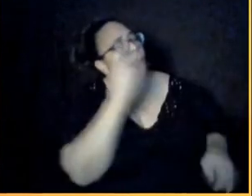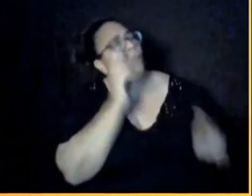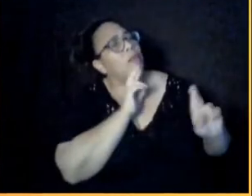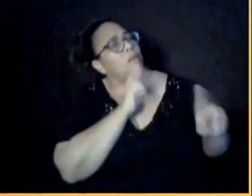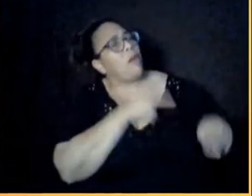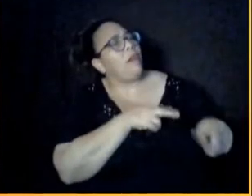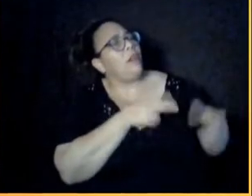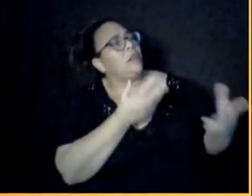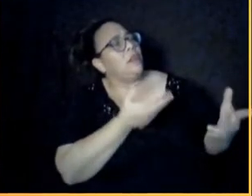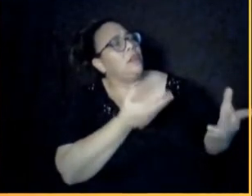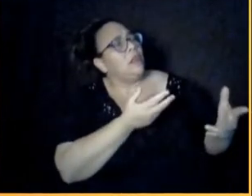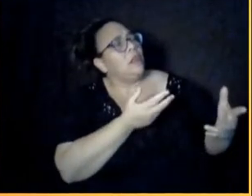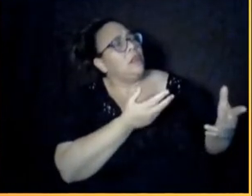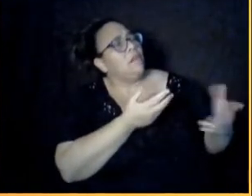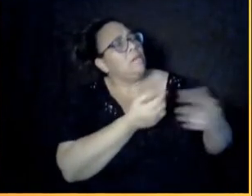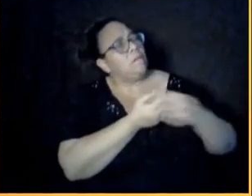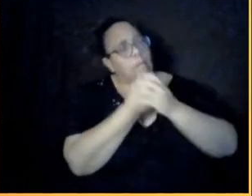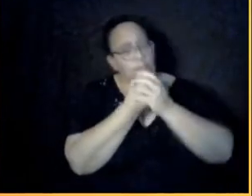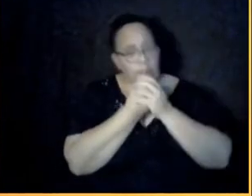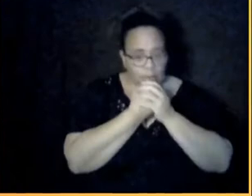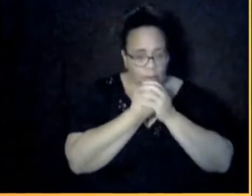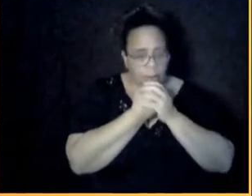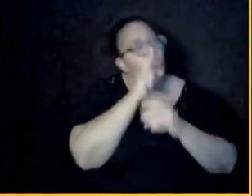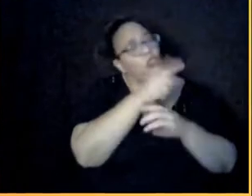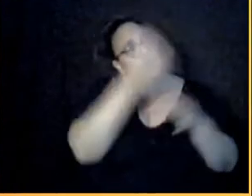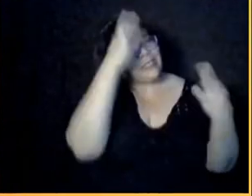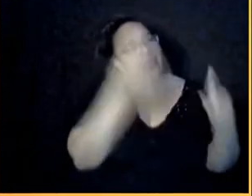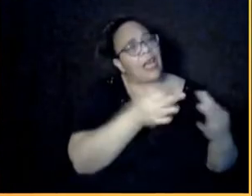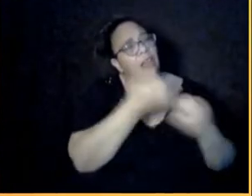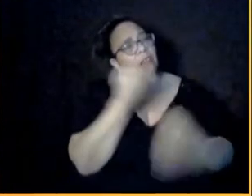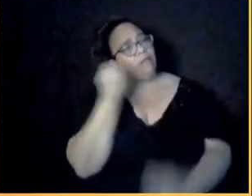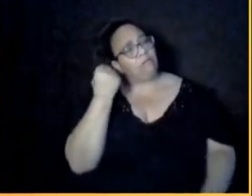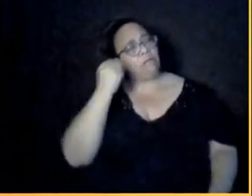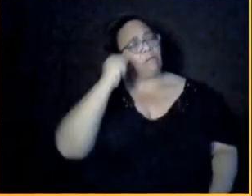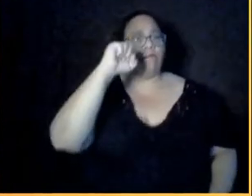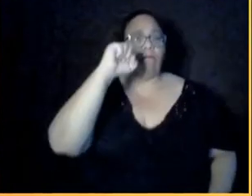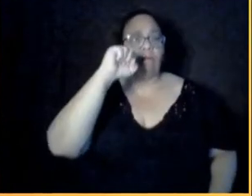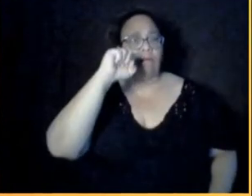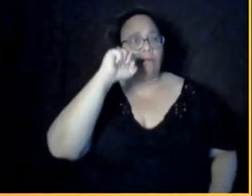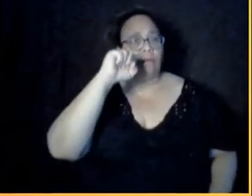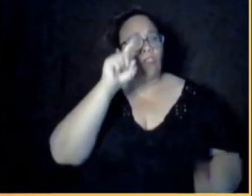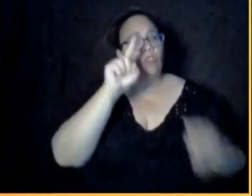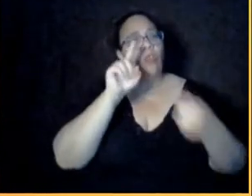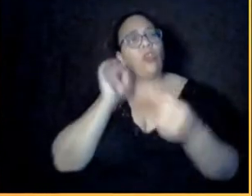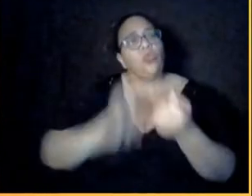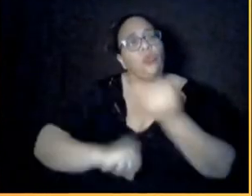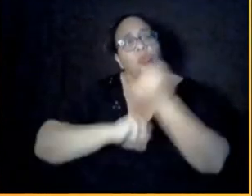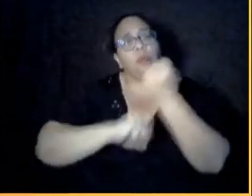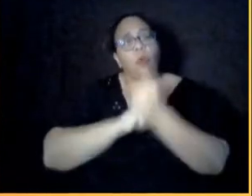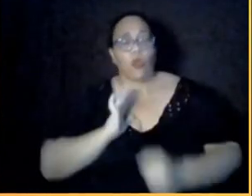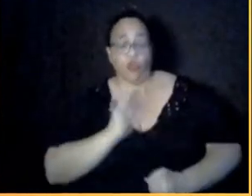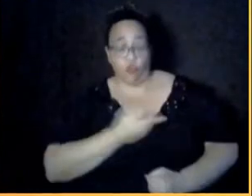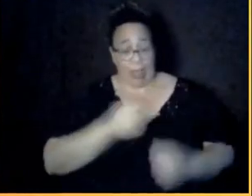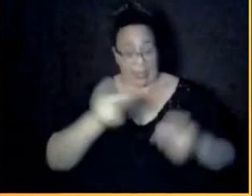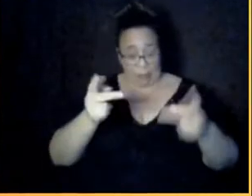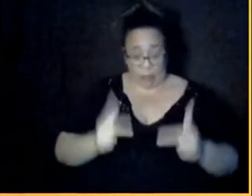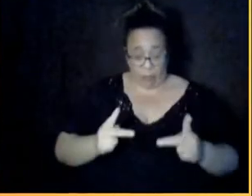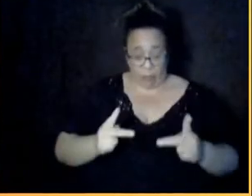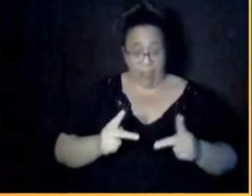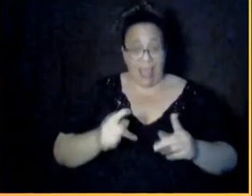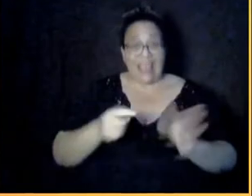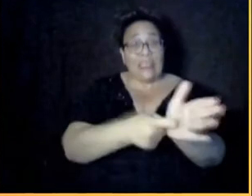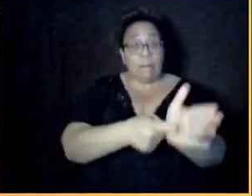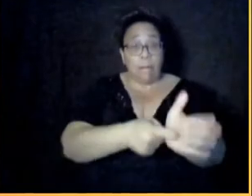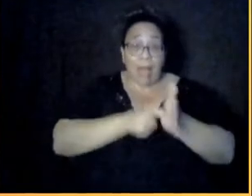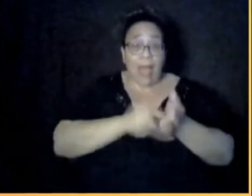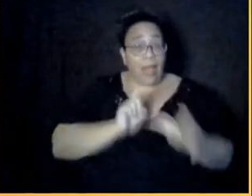family is by standing up for trans people, for demanding changes